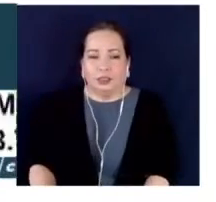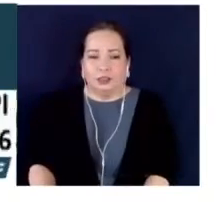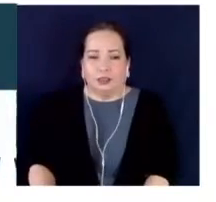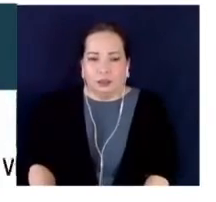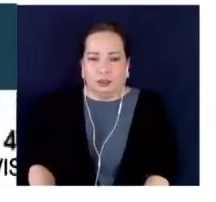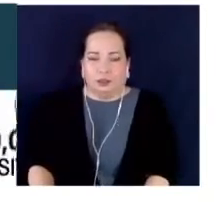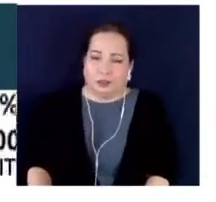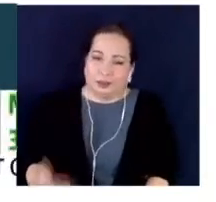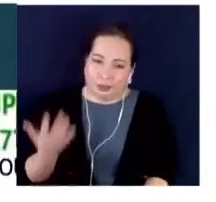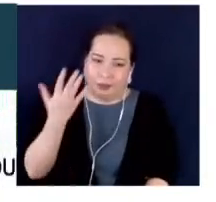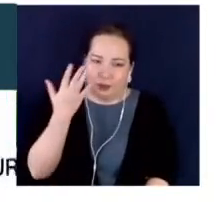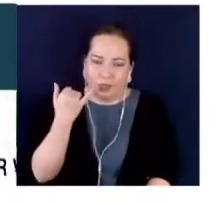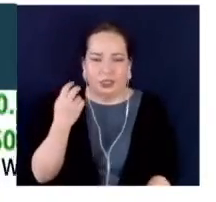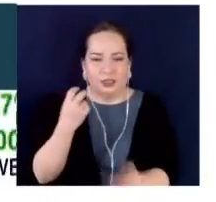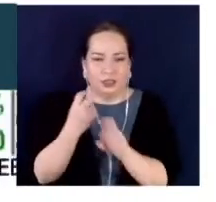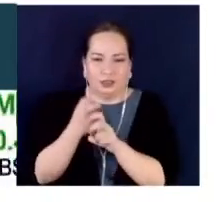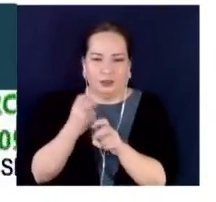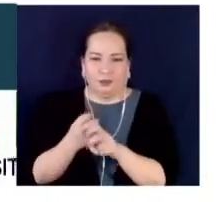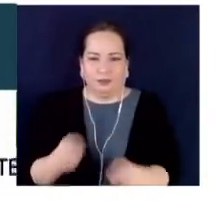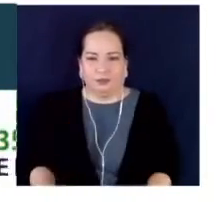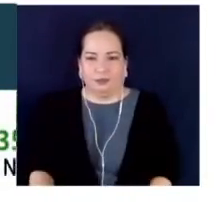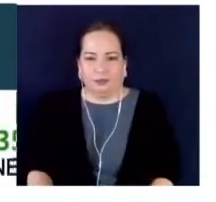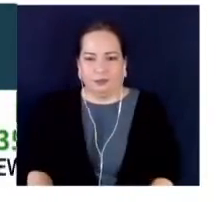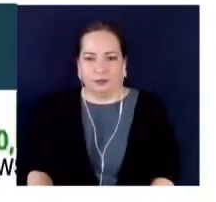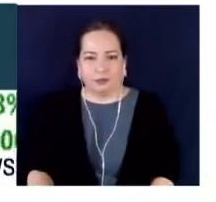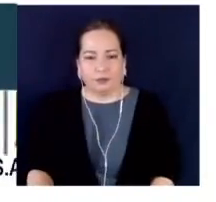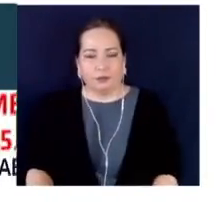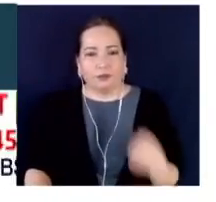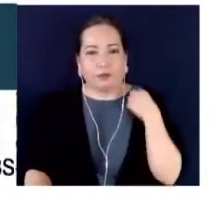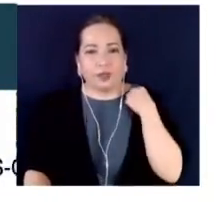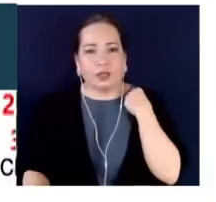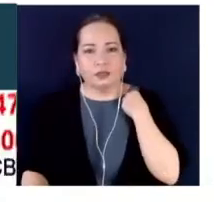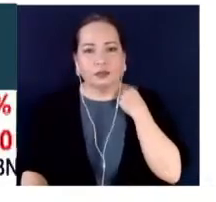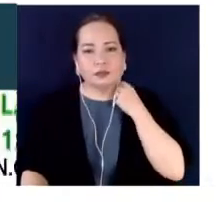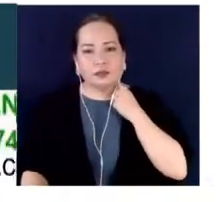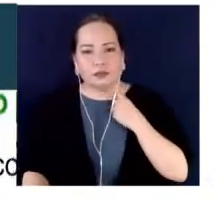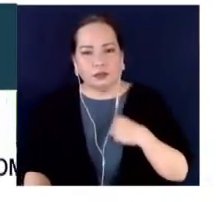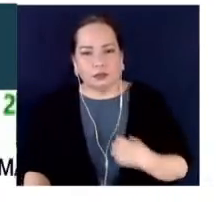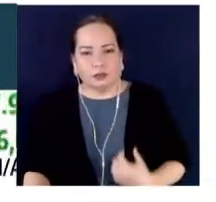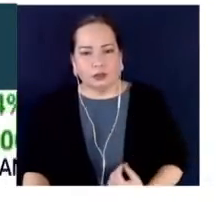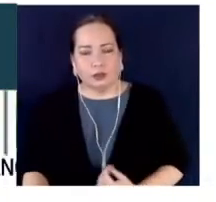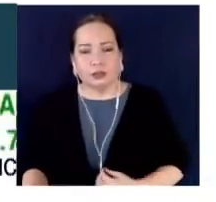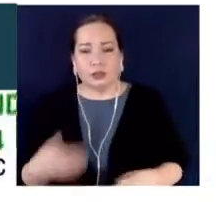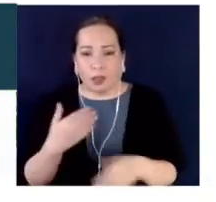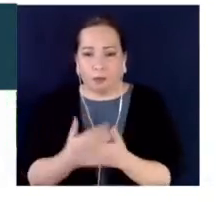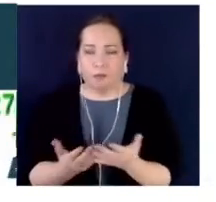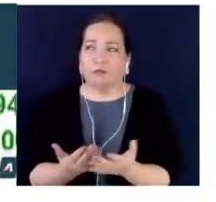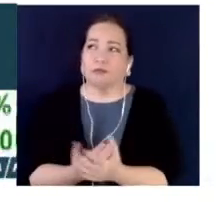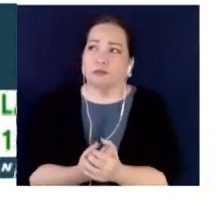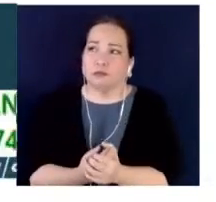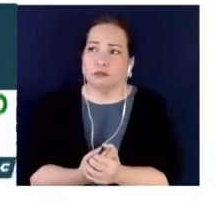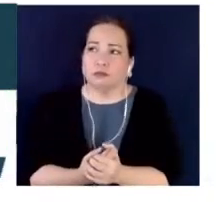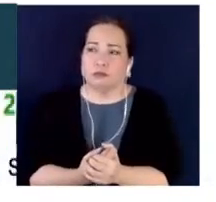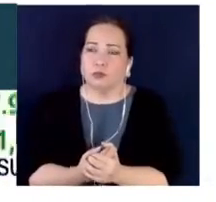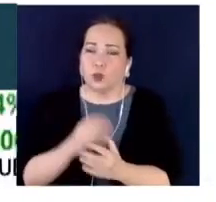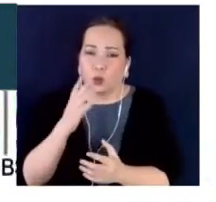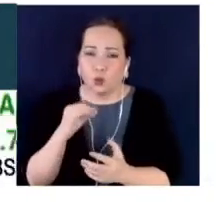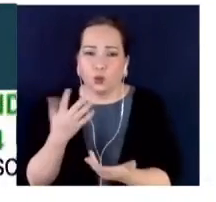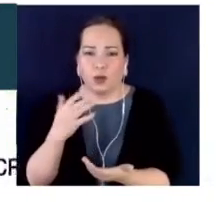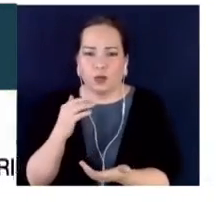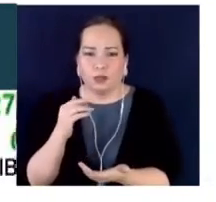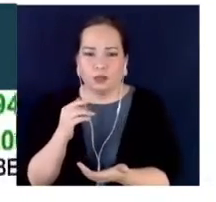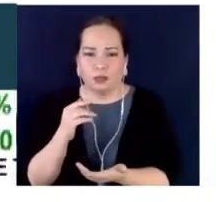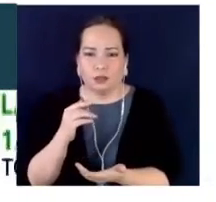that's why these people who have really only the mild symptoms and